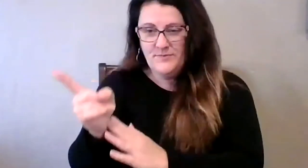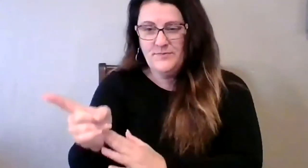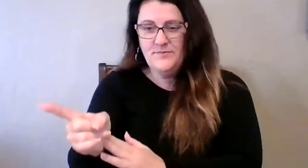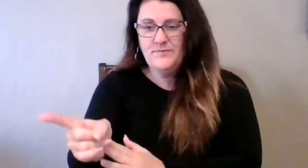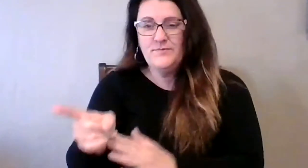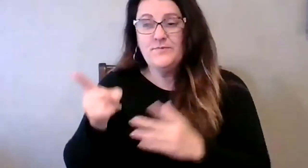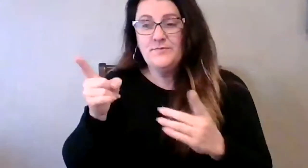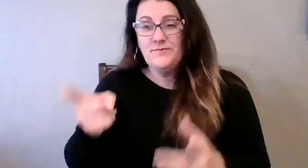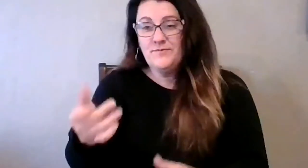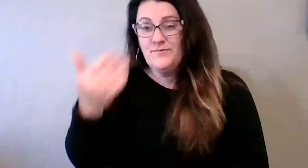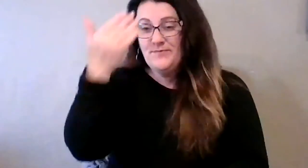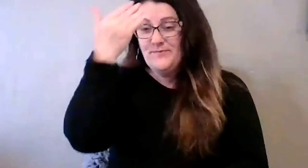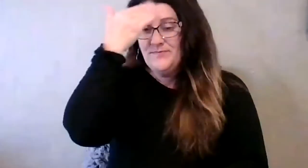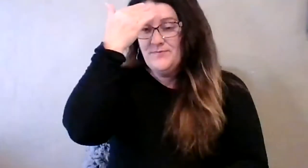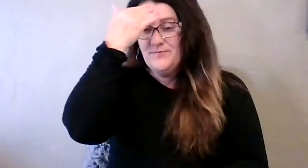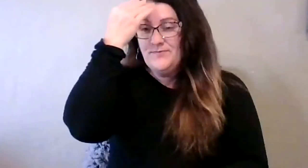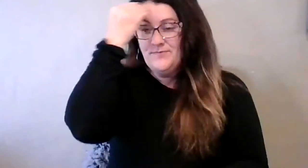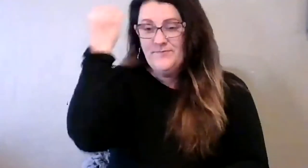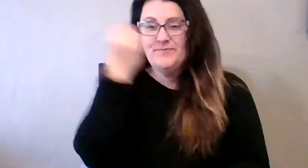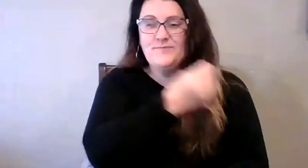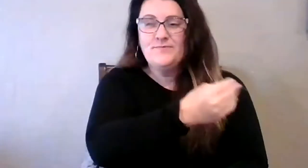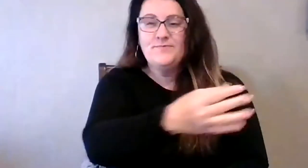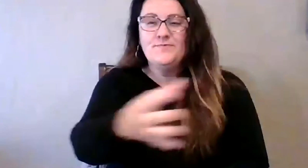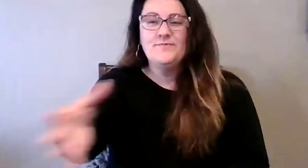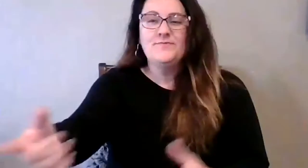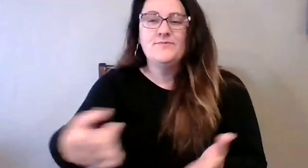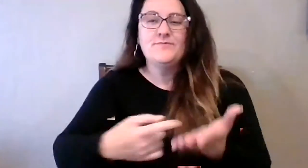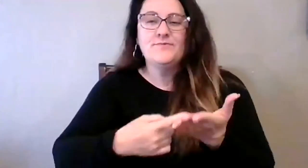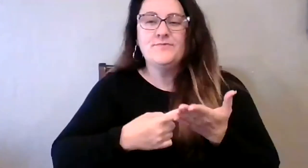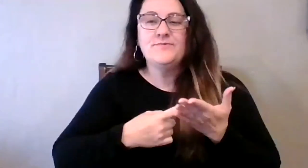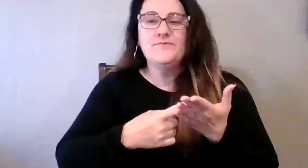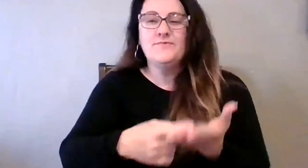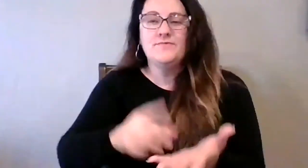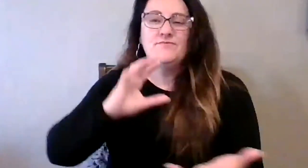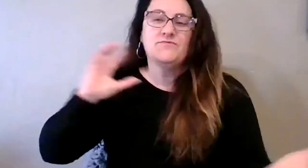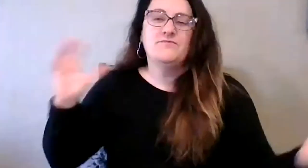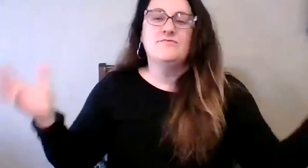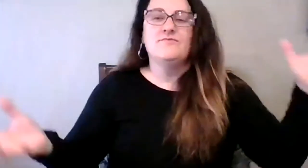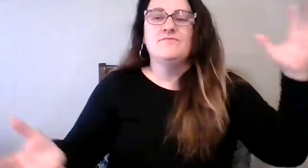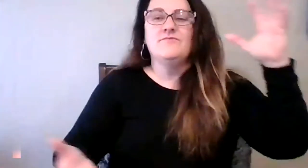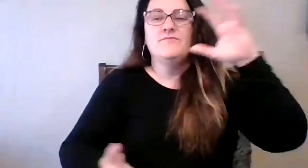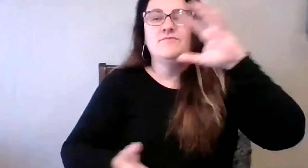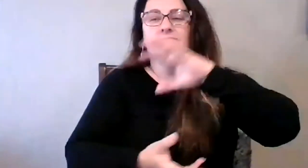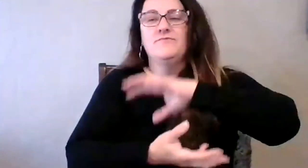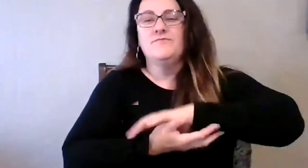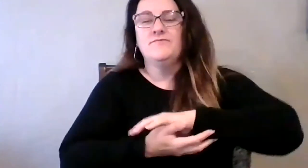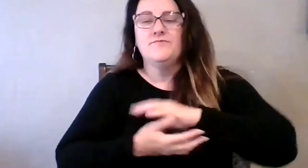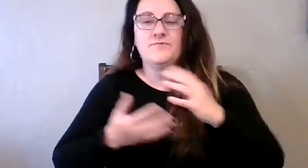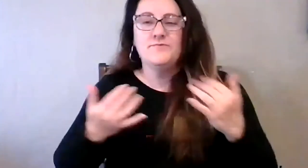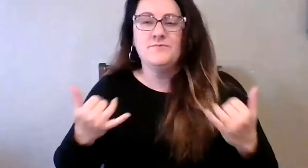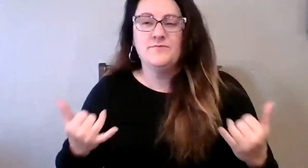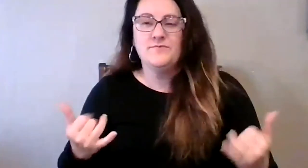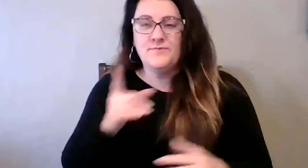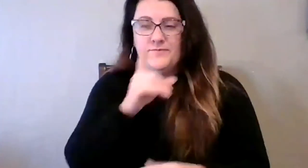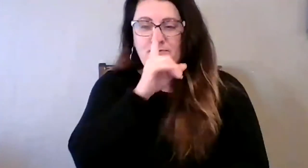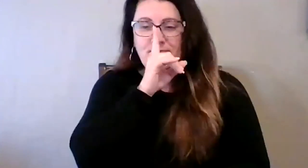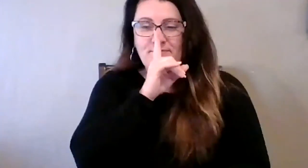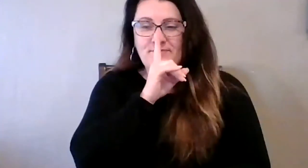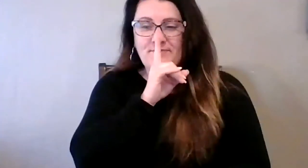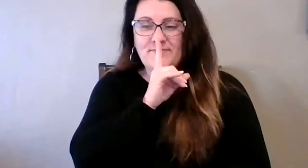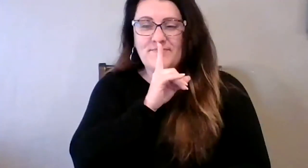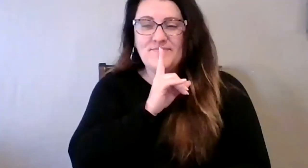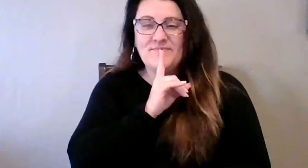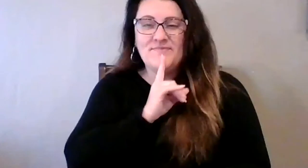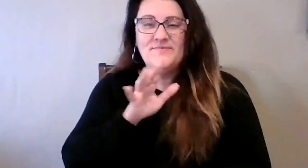Don't you know, talking about a revolution. Sounds like a whisper. While